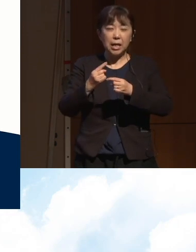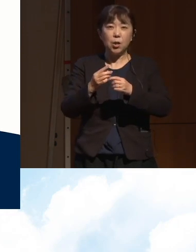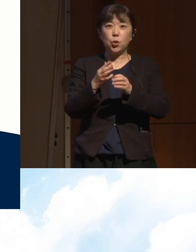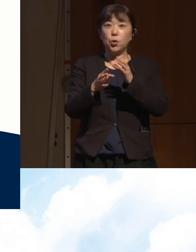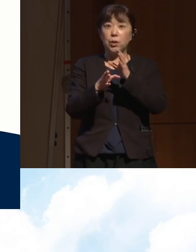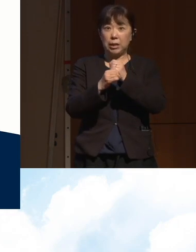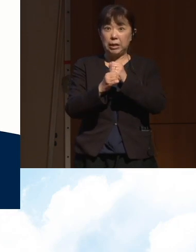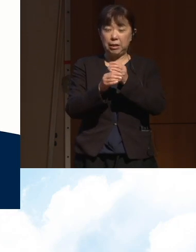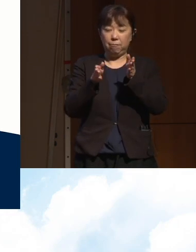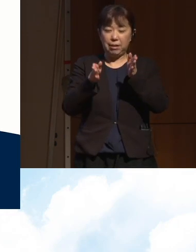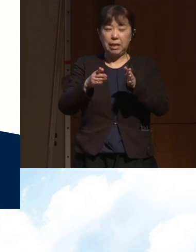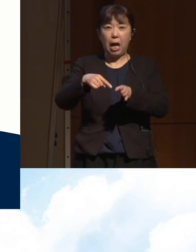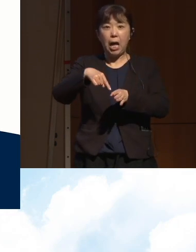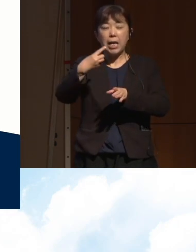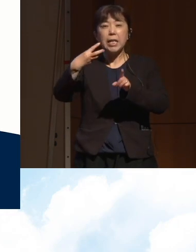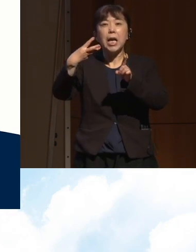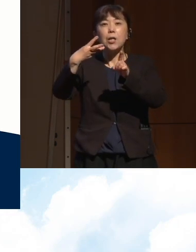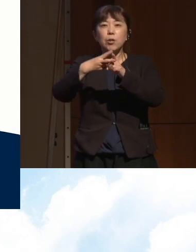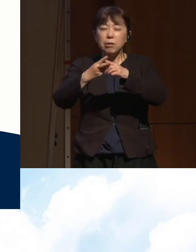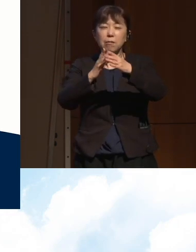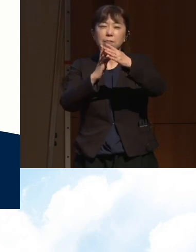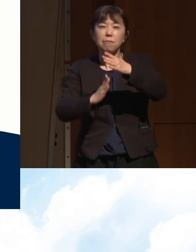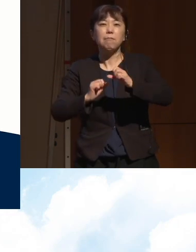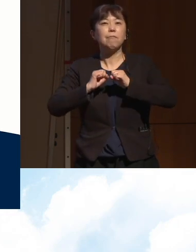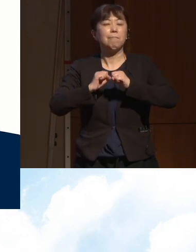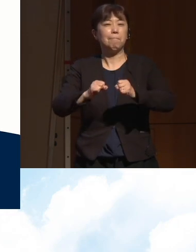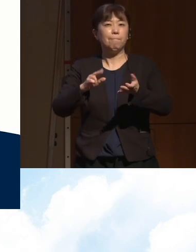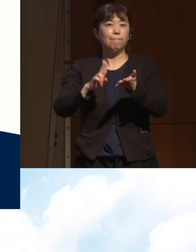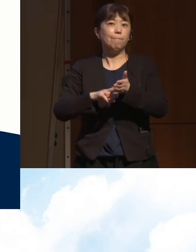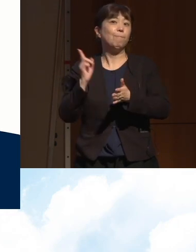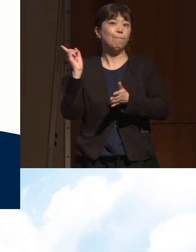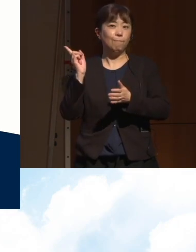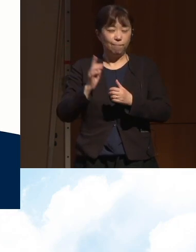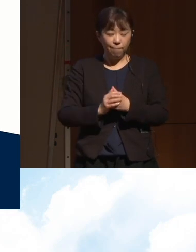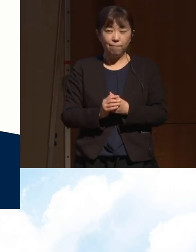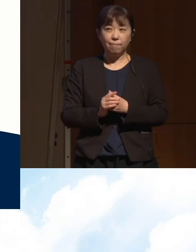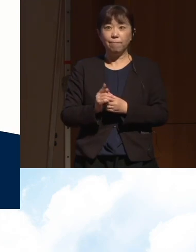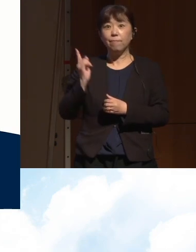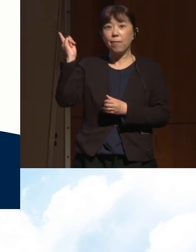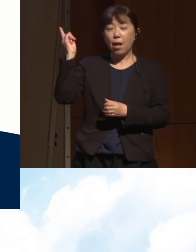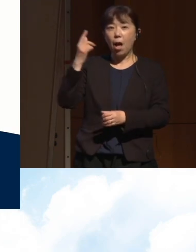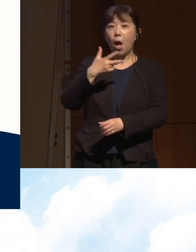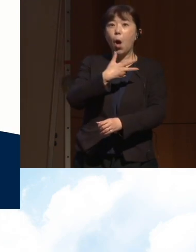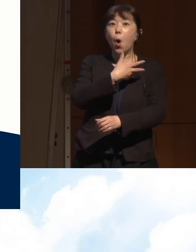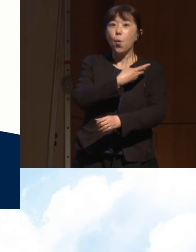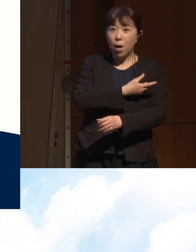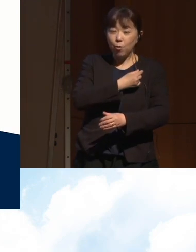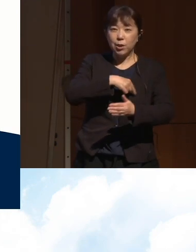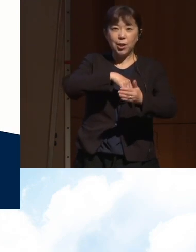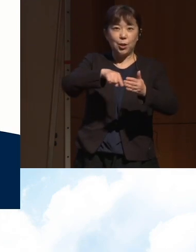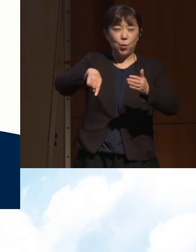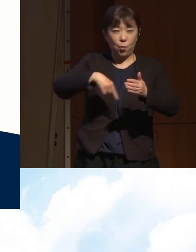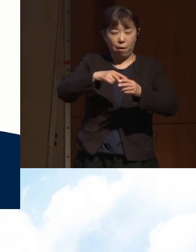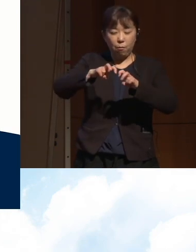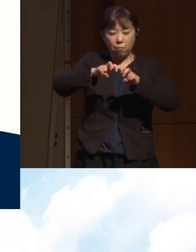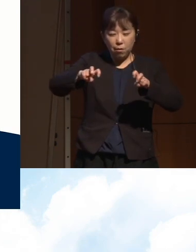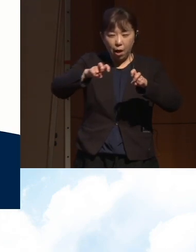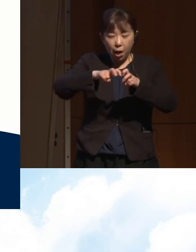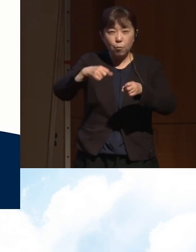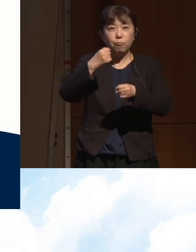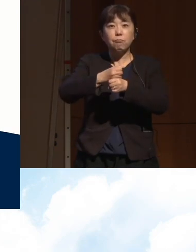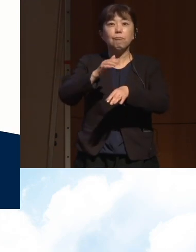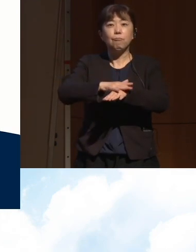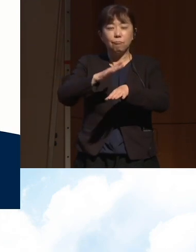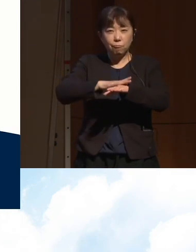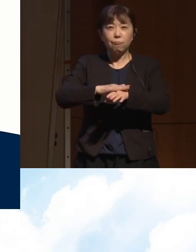Our approach to the 100 Days mission was to break the problem of vaccine design, development, and testing down into